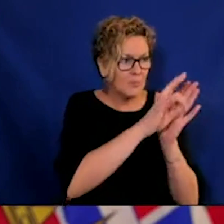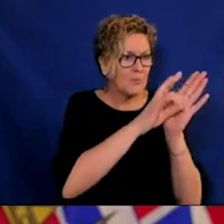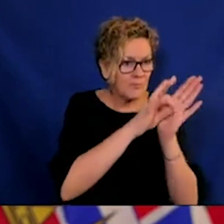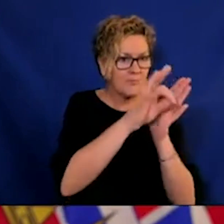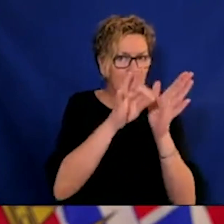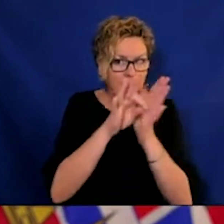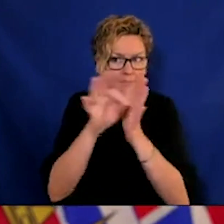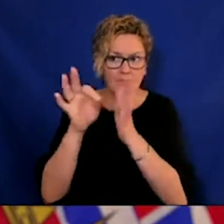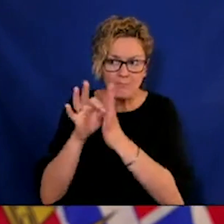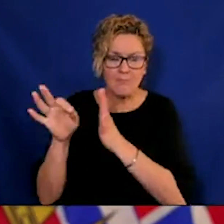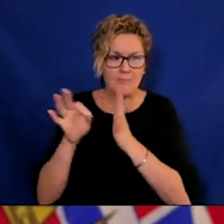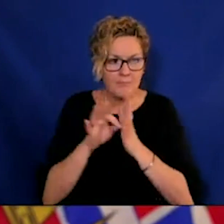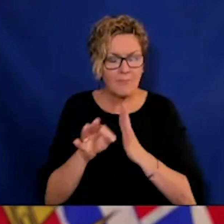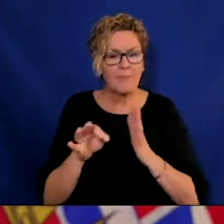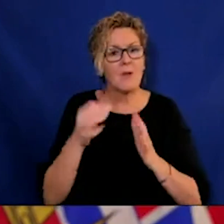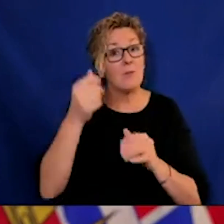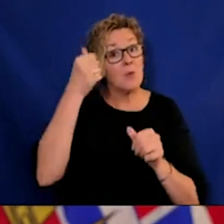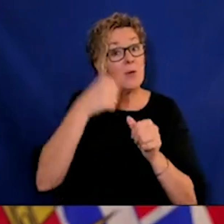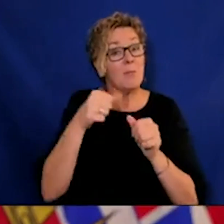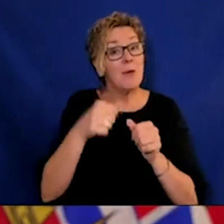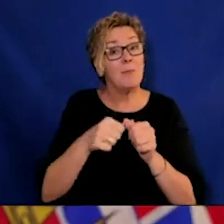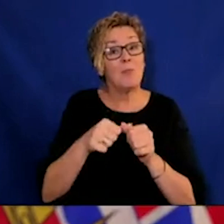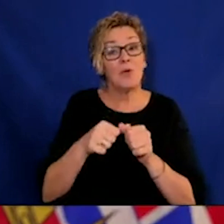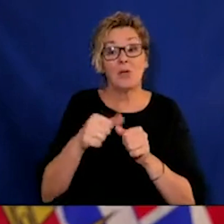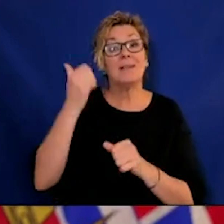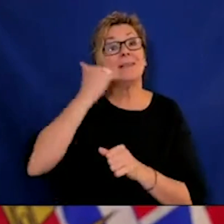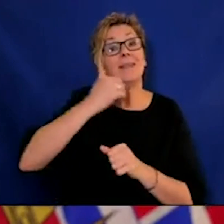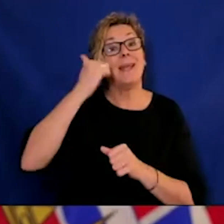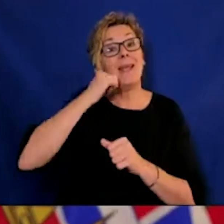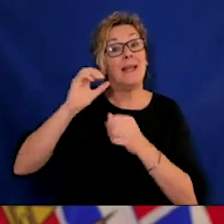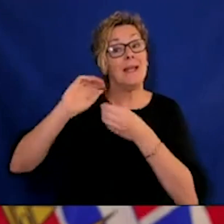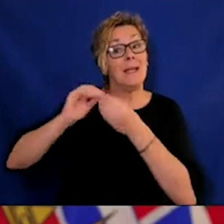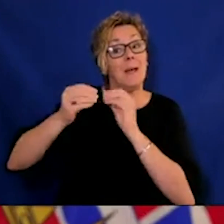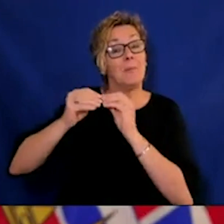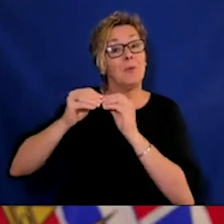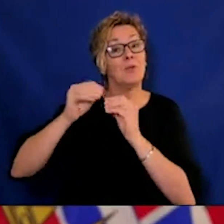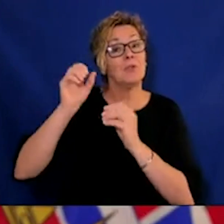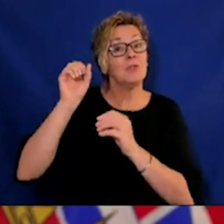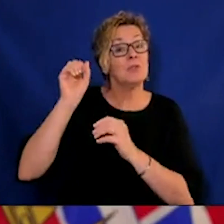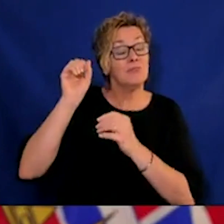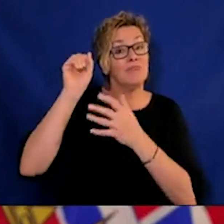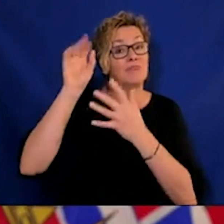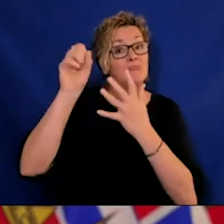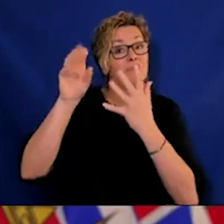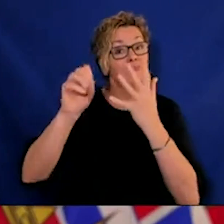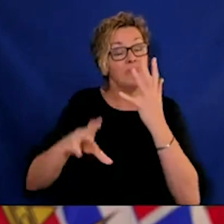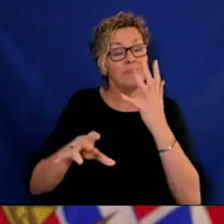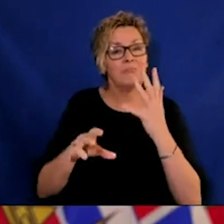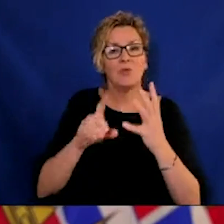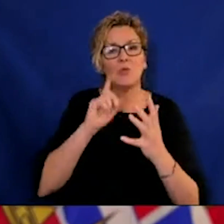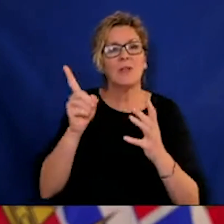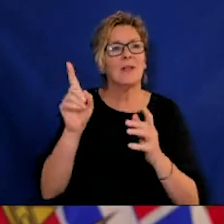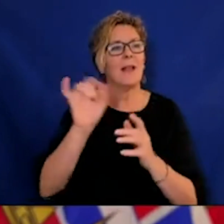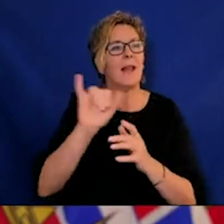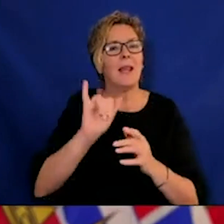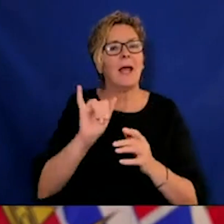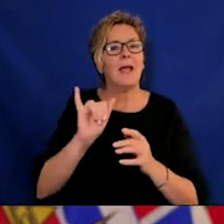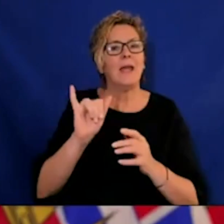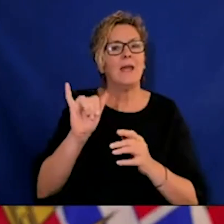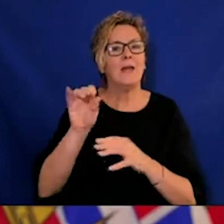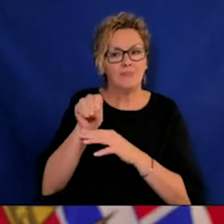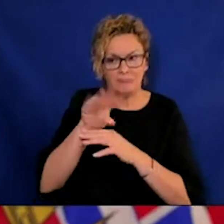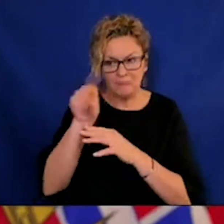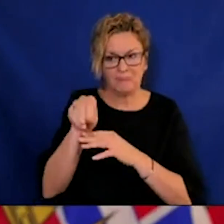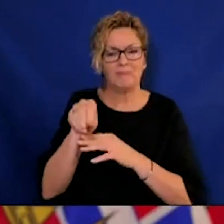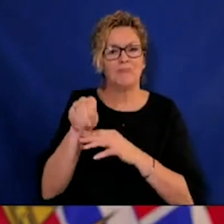snapshot in time. And as our cases have increased quite dramatically over the last few weeks, the processes that we've used to